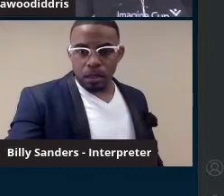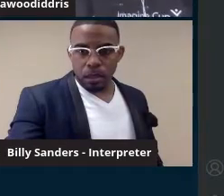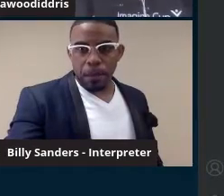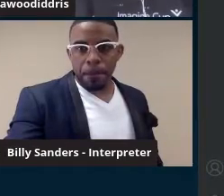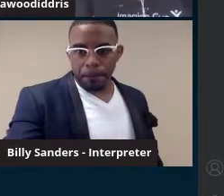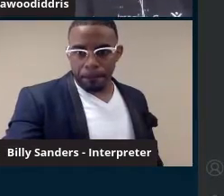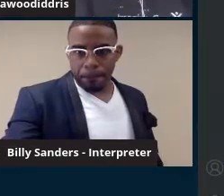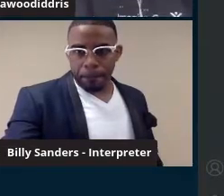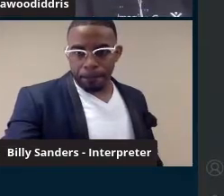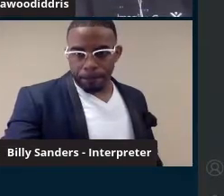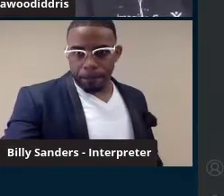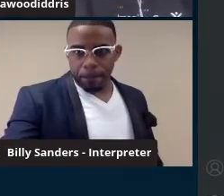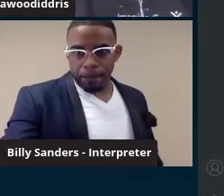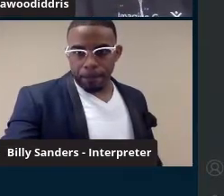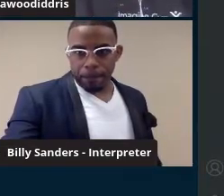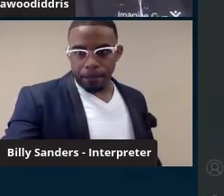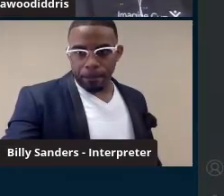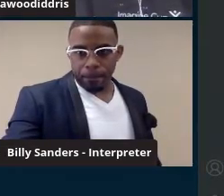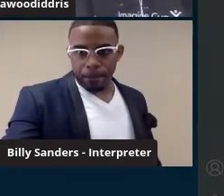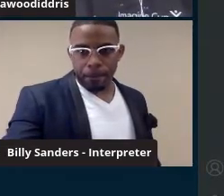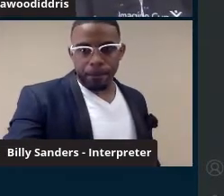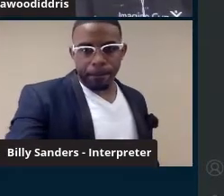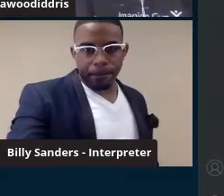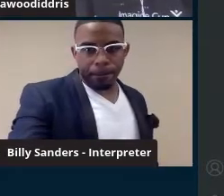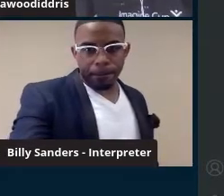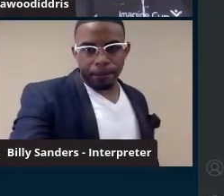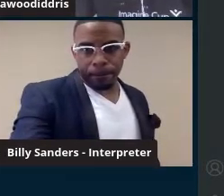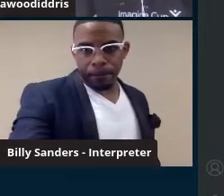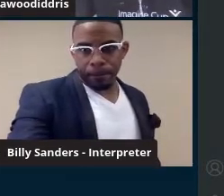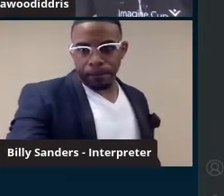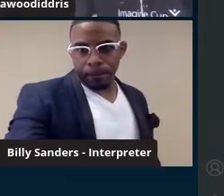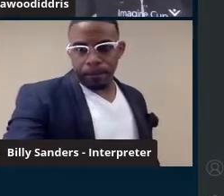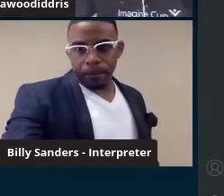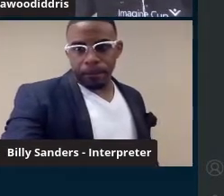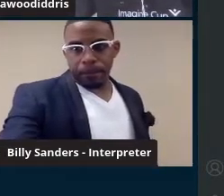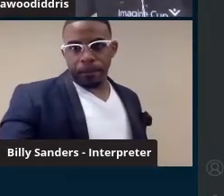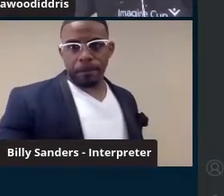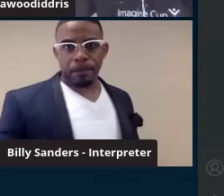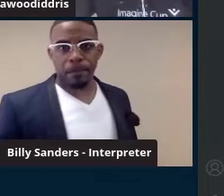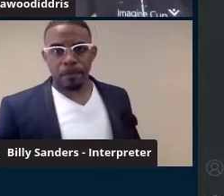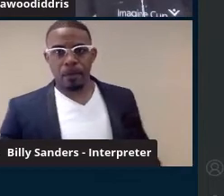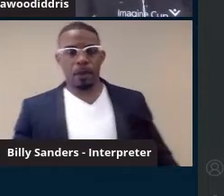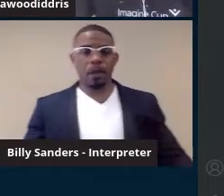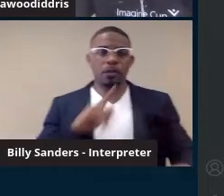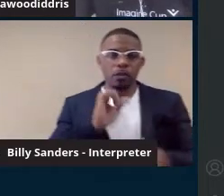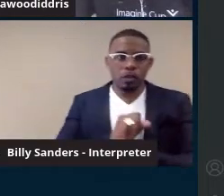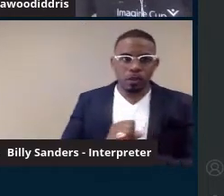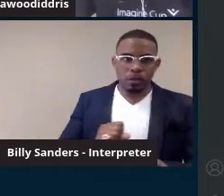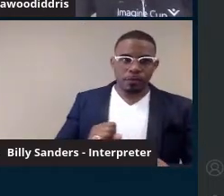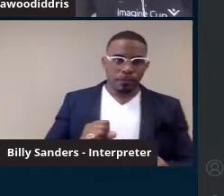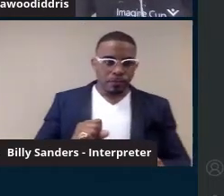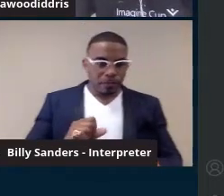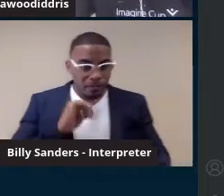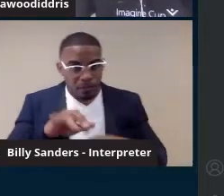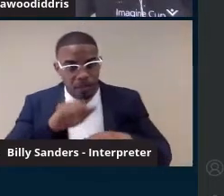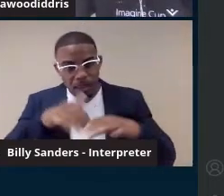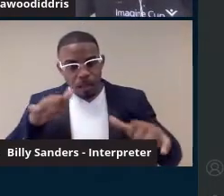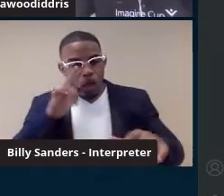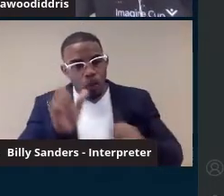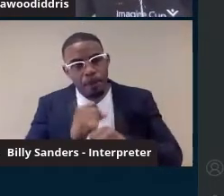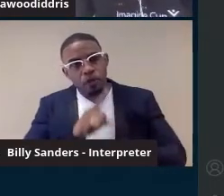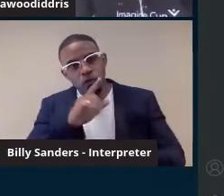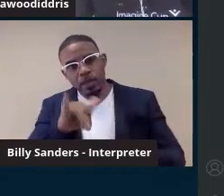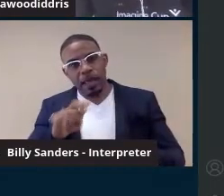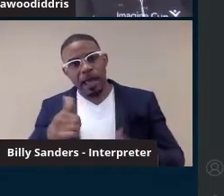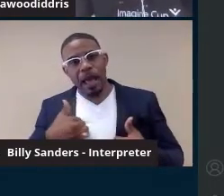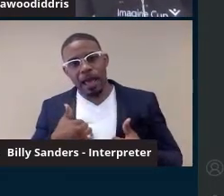Okay, and this function is going to be called start. And once I have the start function called in here, I'm going to make sure that